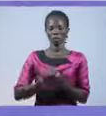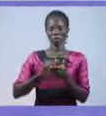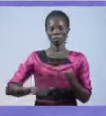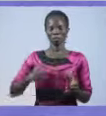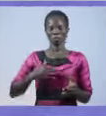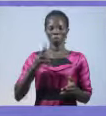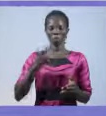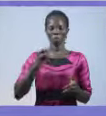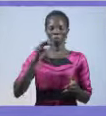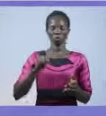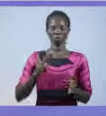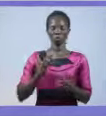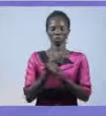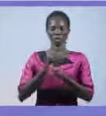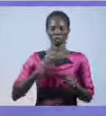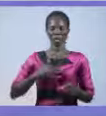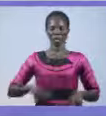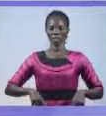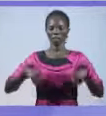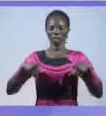They come out my womb to save my life.